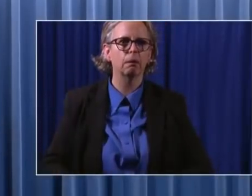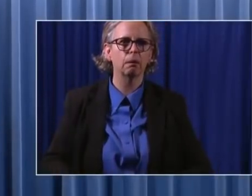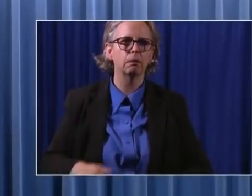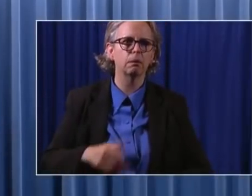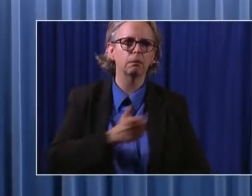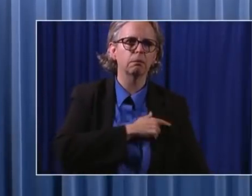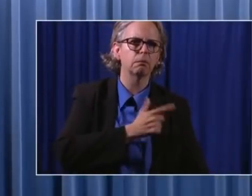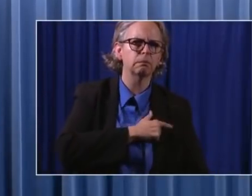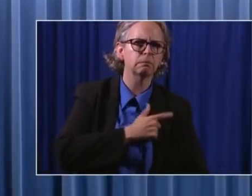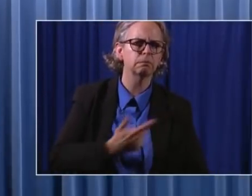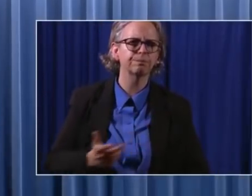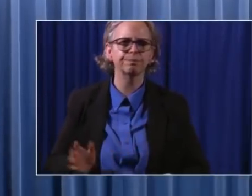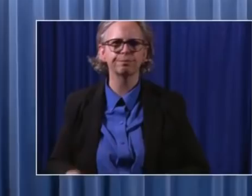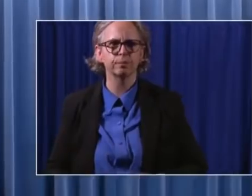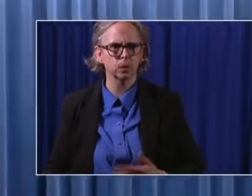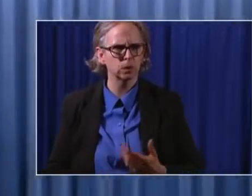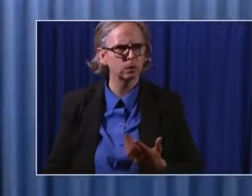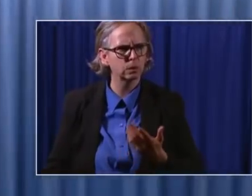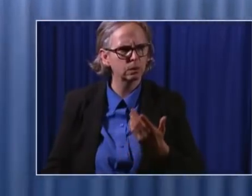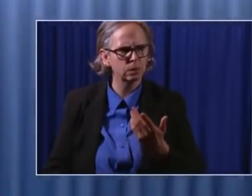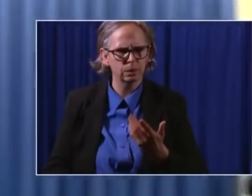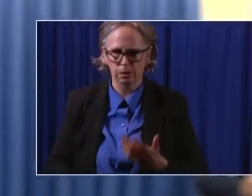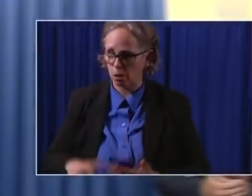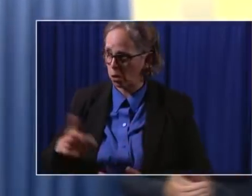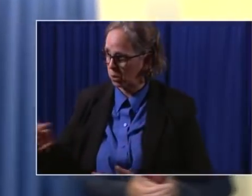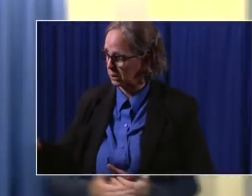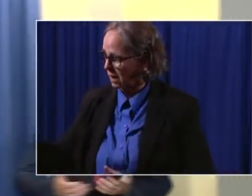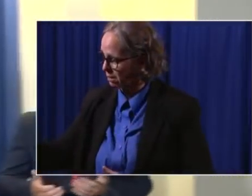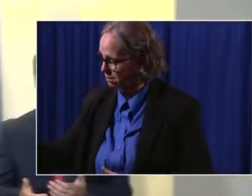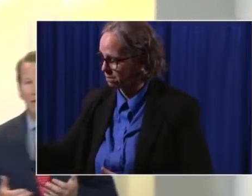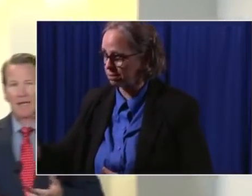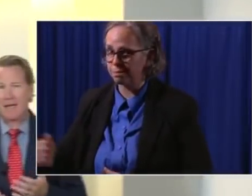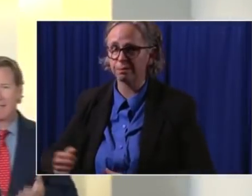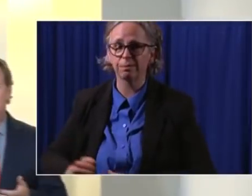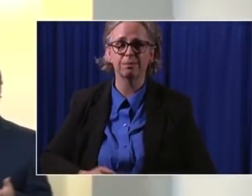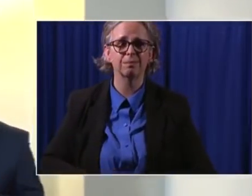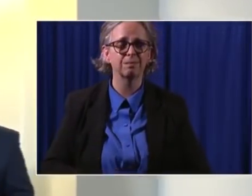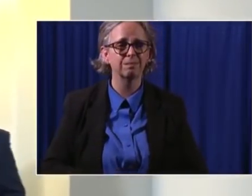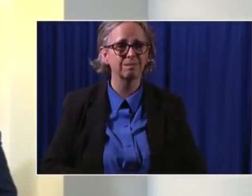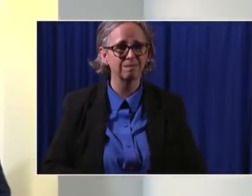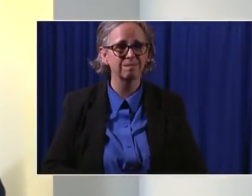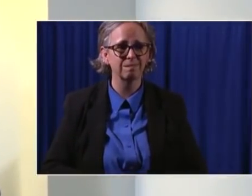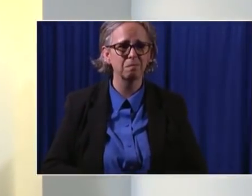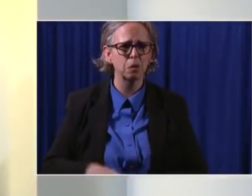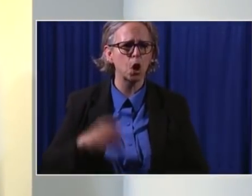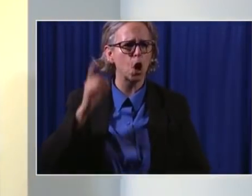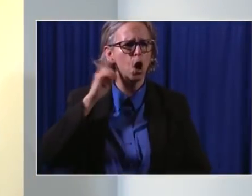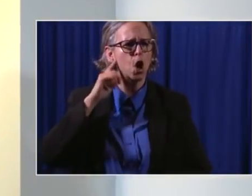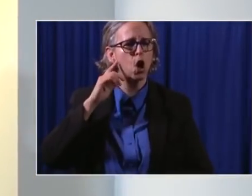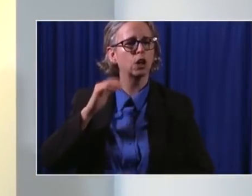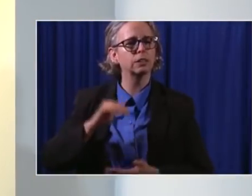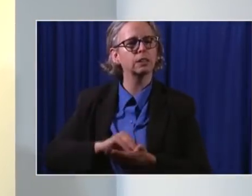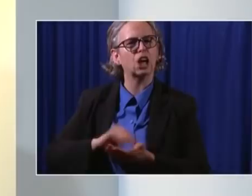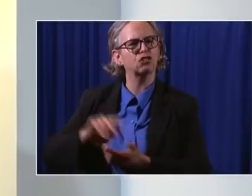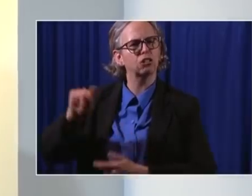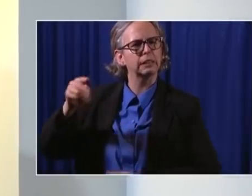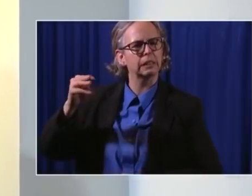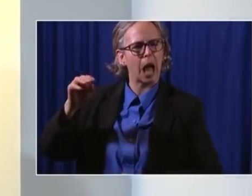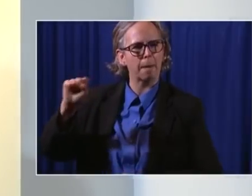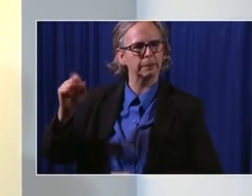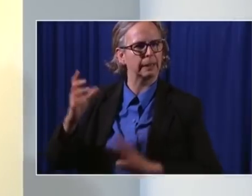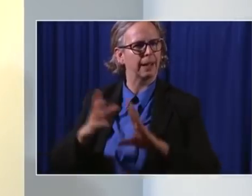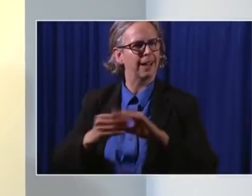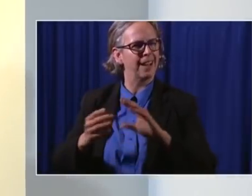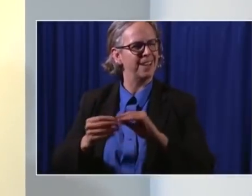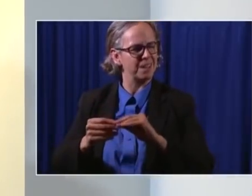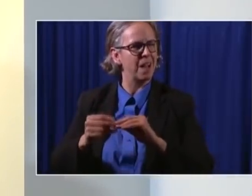that. Governor, can I emphasize something that I heard Dr. Thomas say, and I listened to a lot of these calls when it was